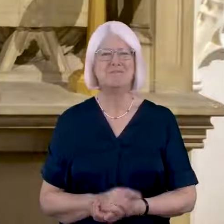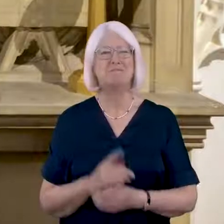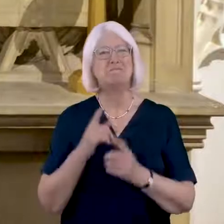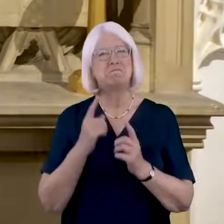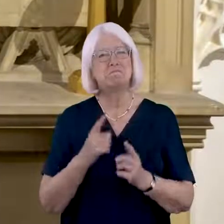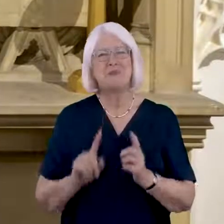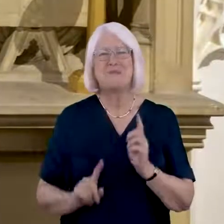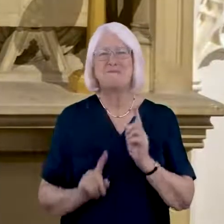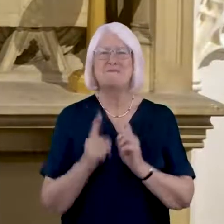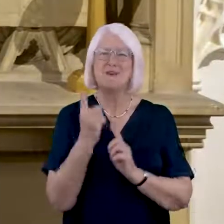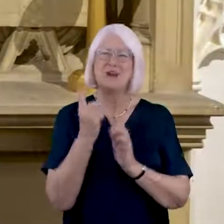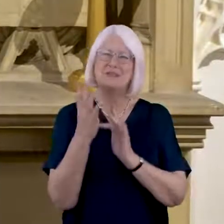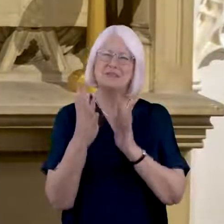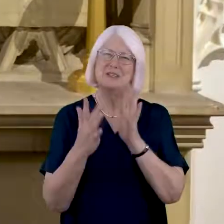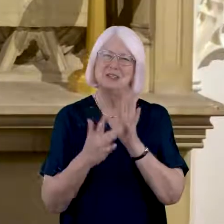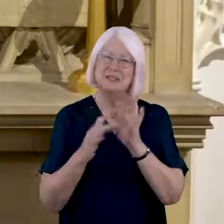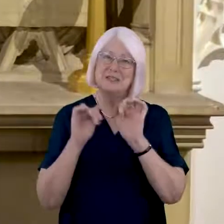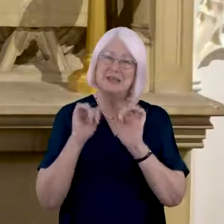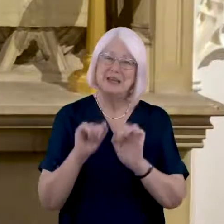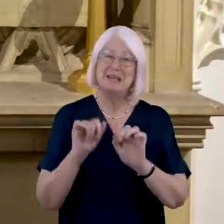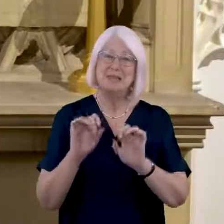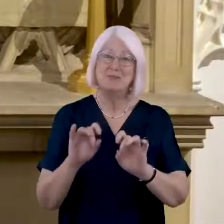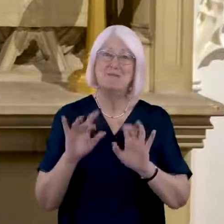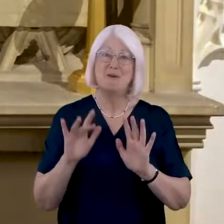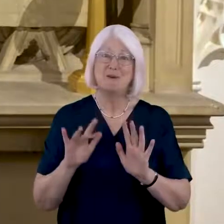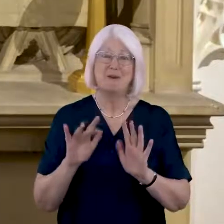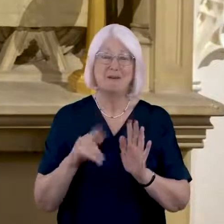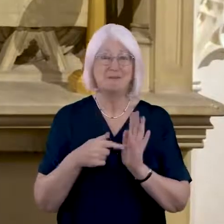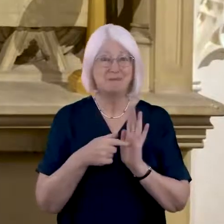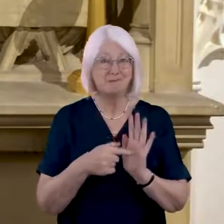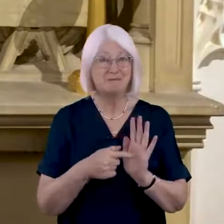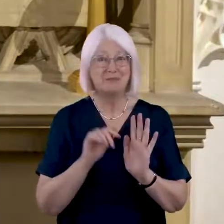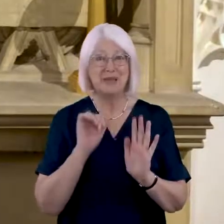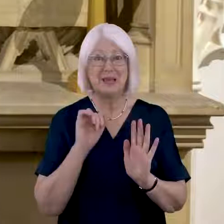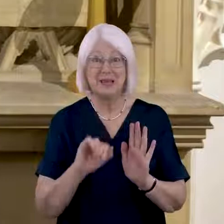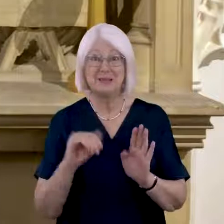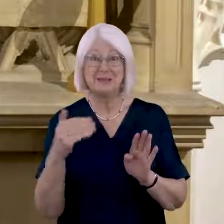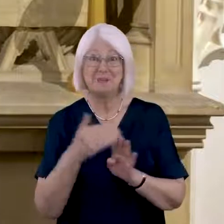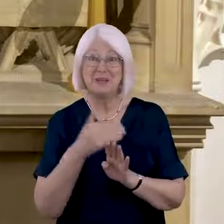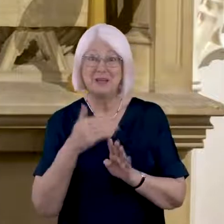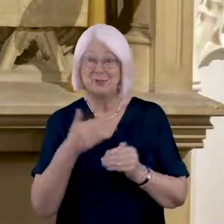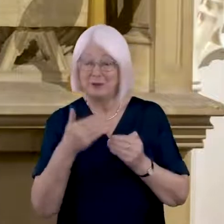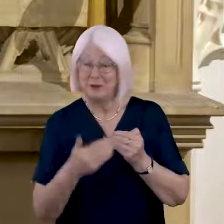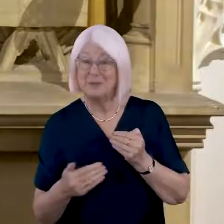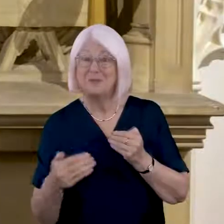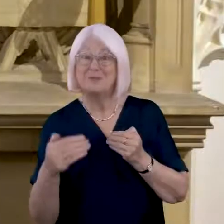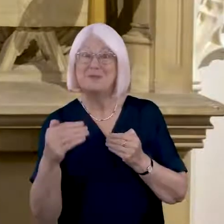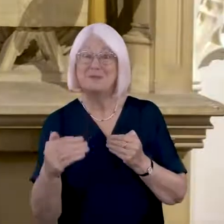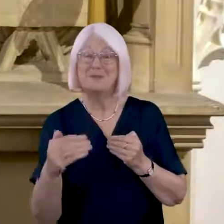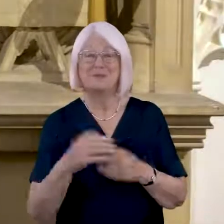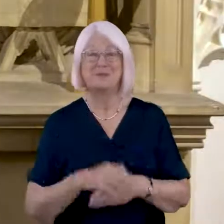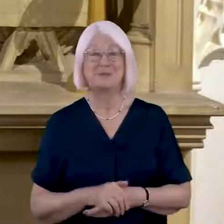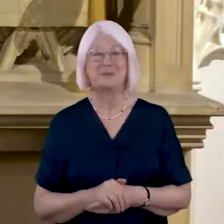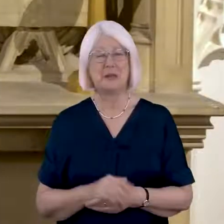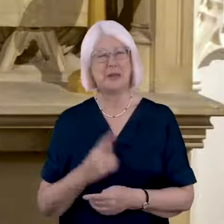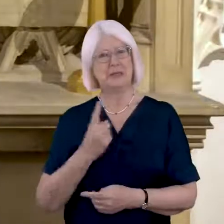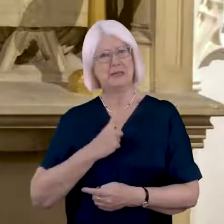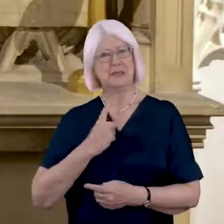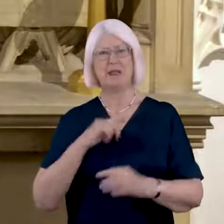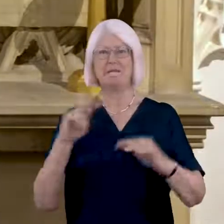This, the first of Jesus' miracles, sets the scene for his ministry. This was not to be a ministry